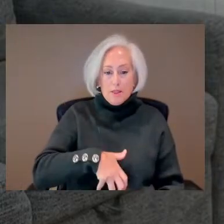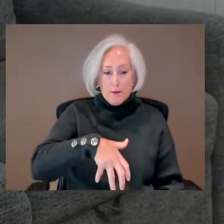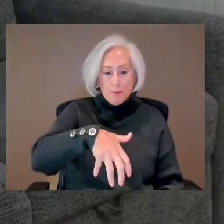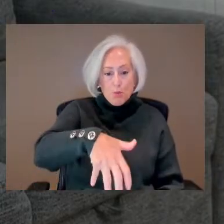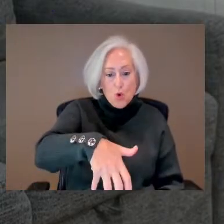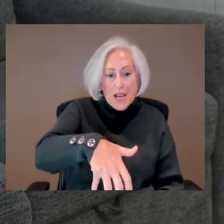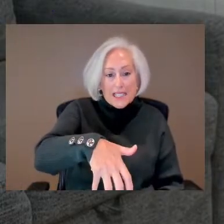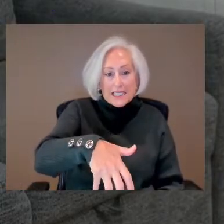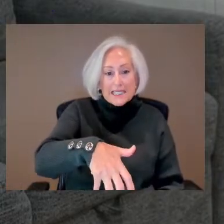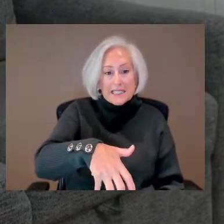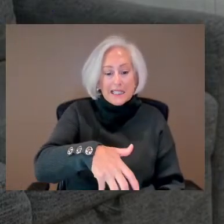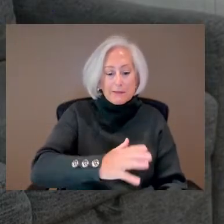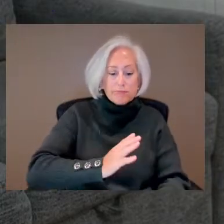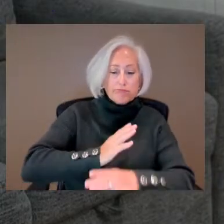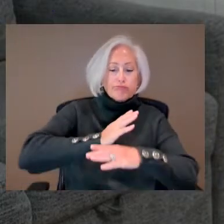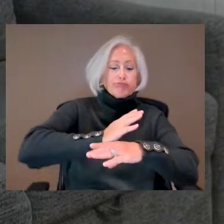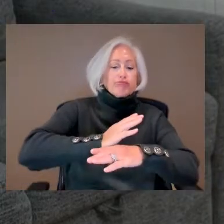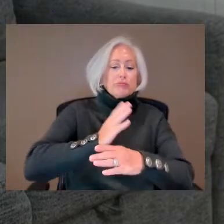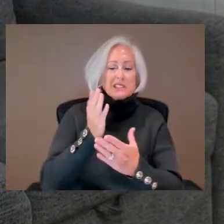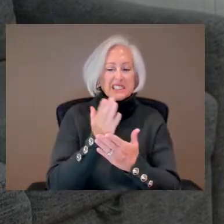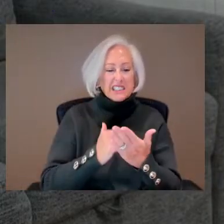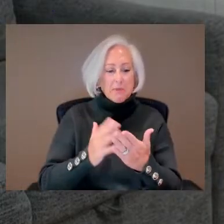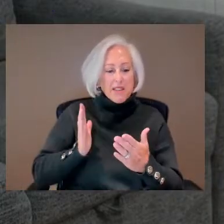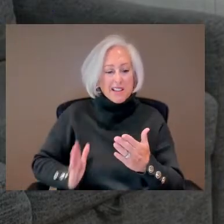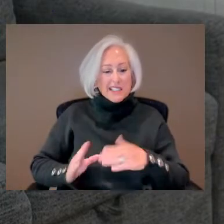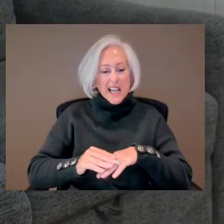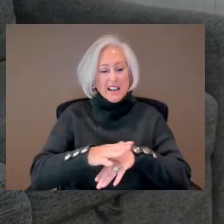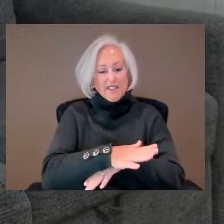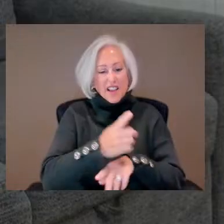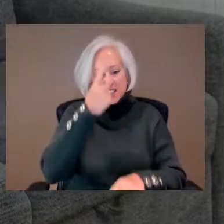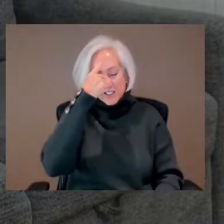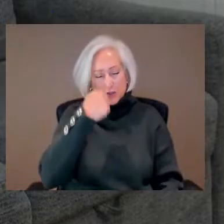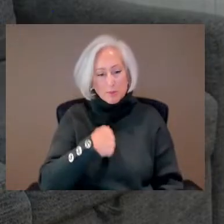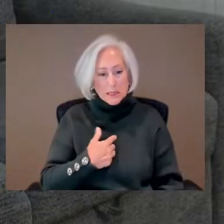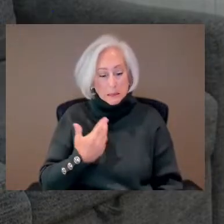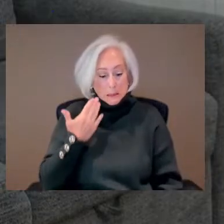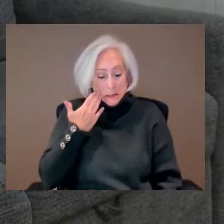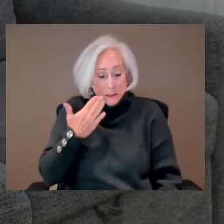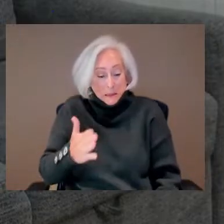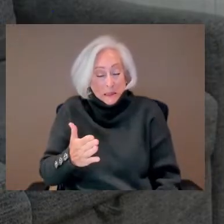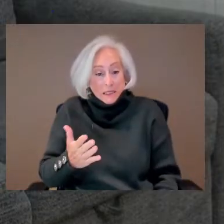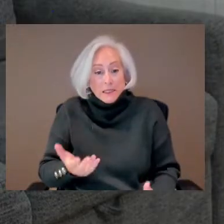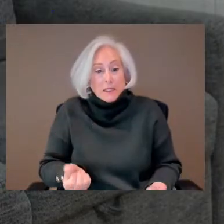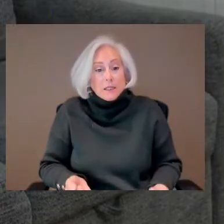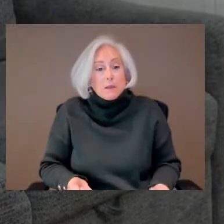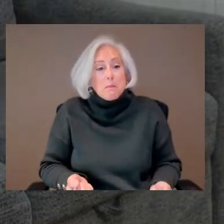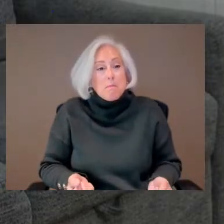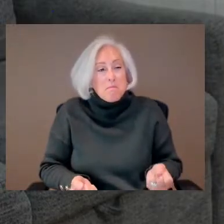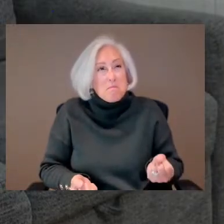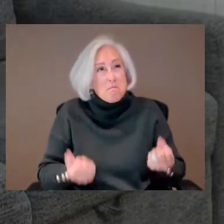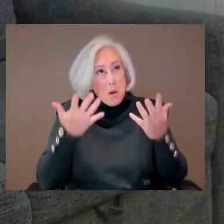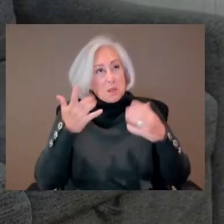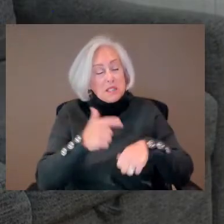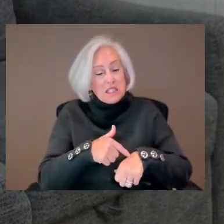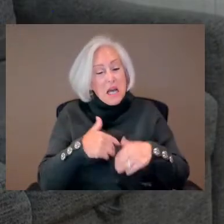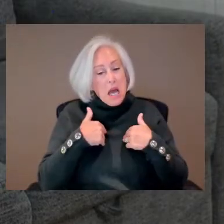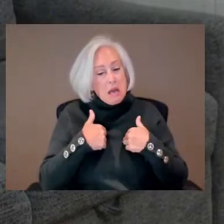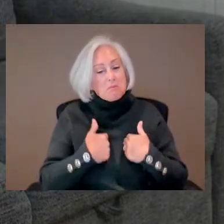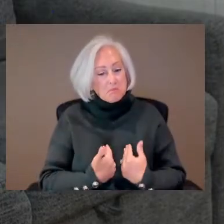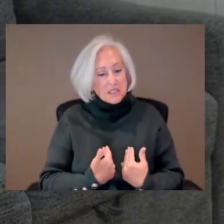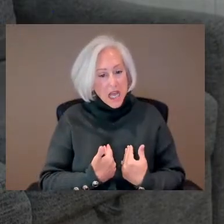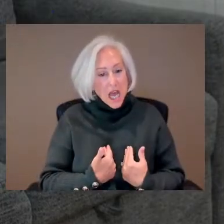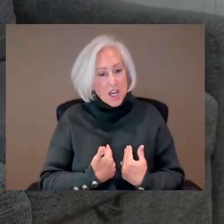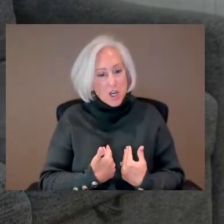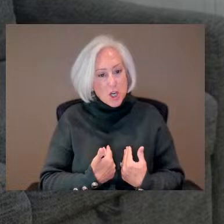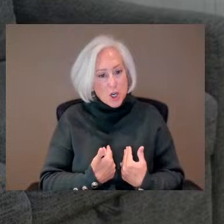shielded me from it a bit. Mostly I was just tired, and I was one of the people in the